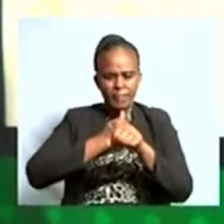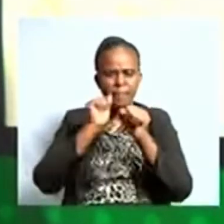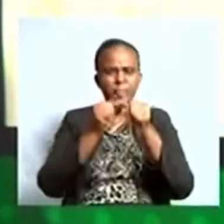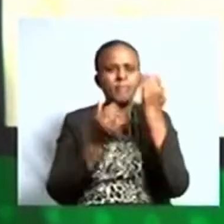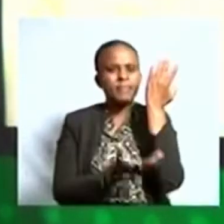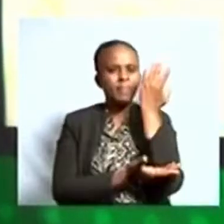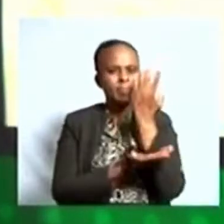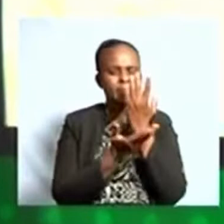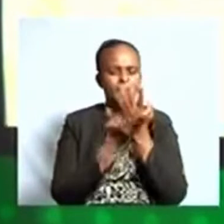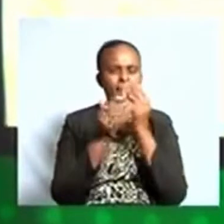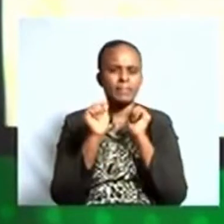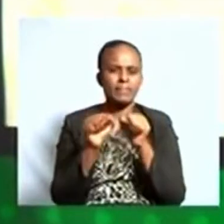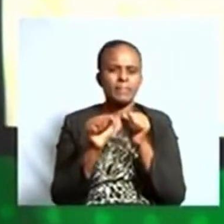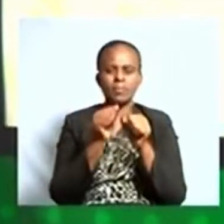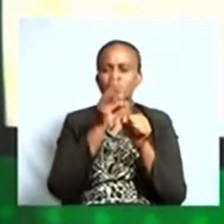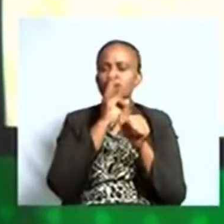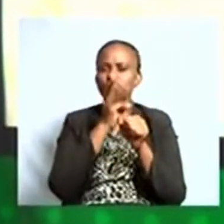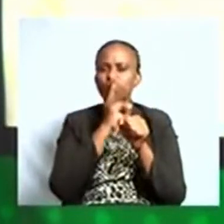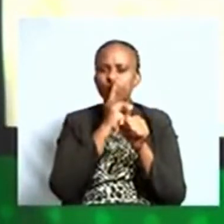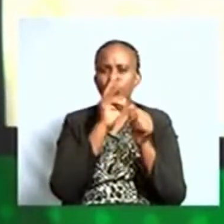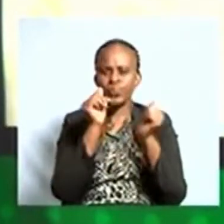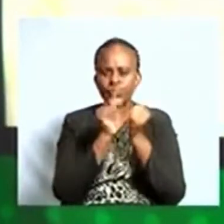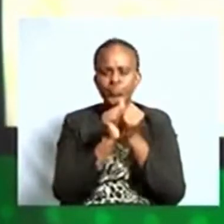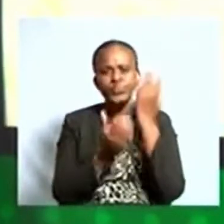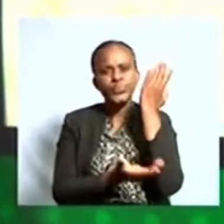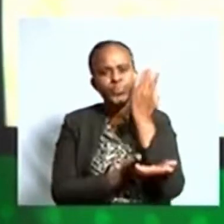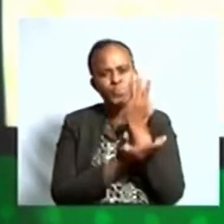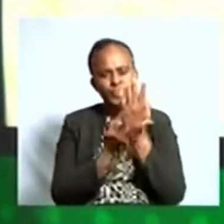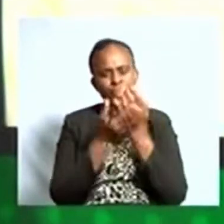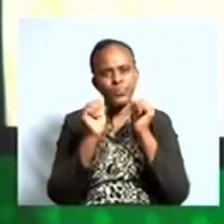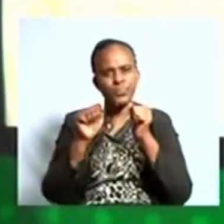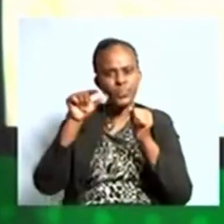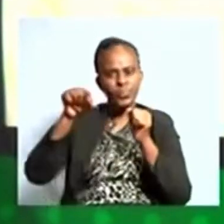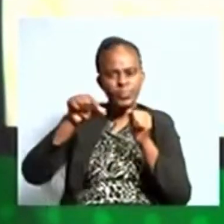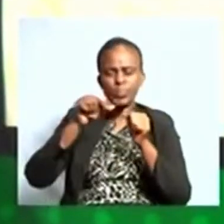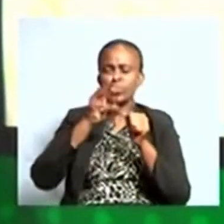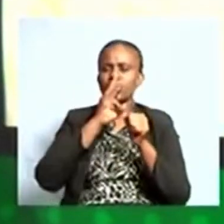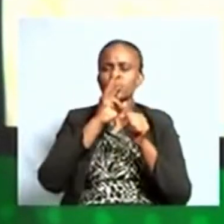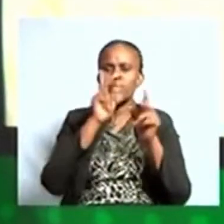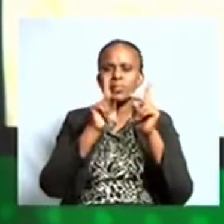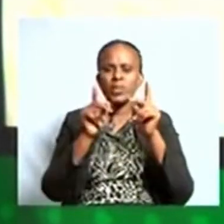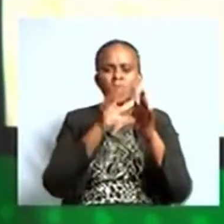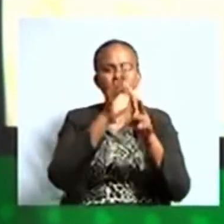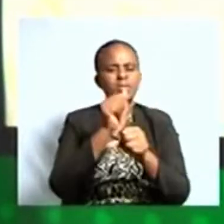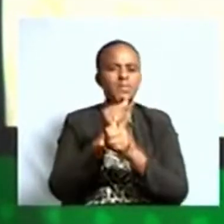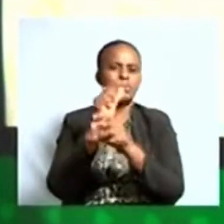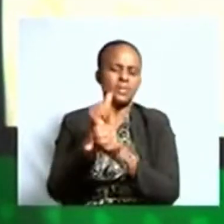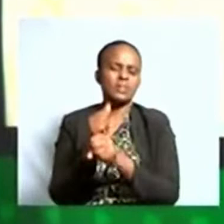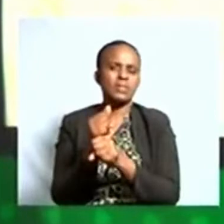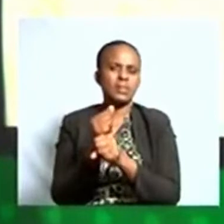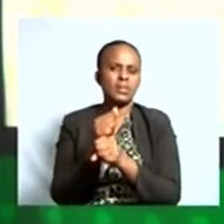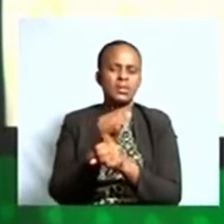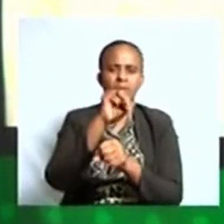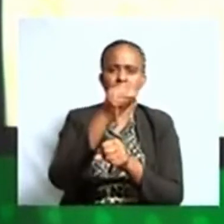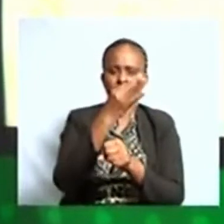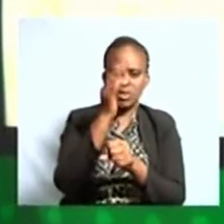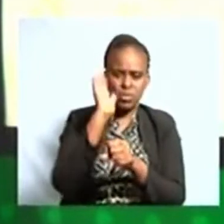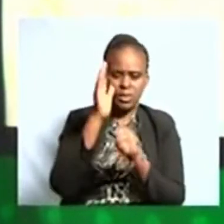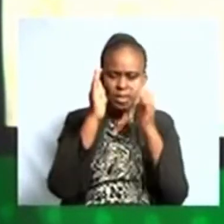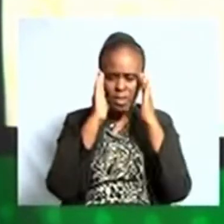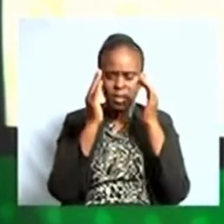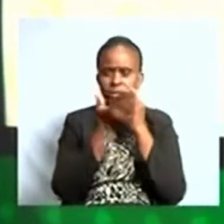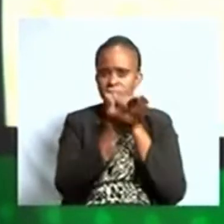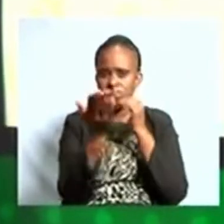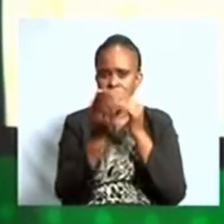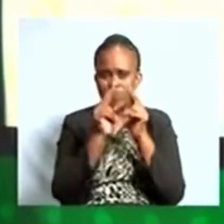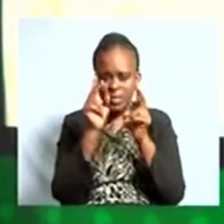improve the water supply, we can improve the quality of water the people are receiving. So Mufulira will be attending to you